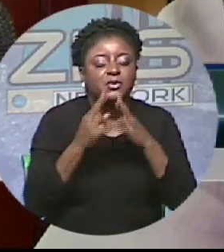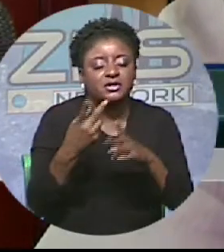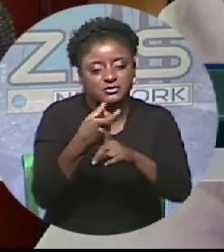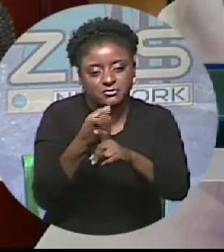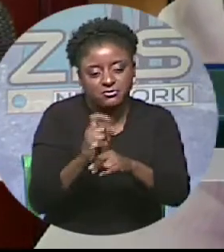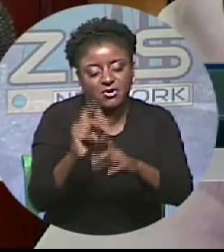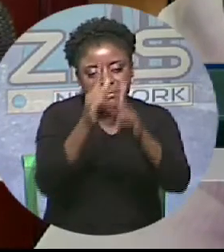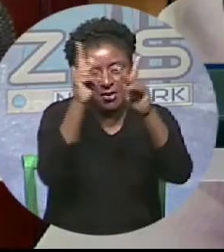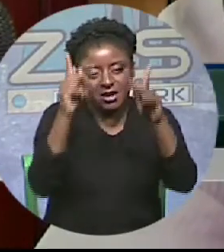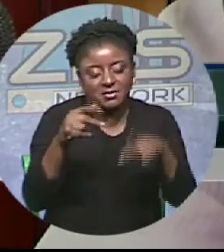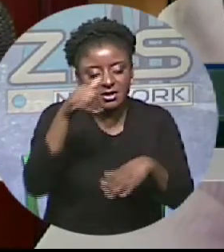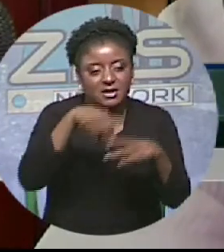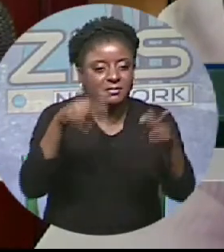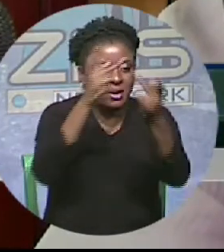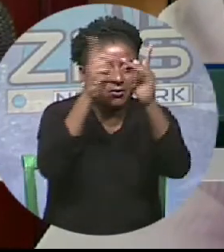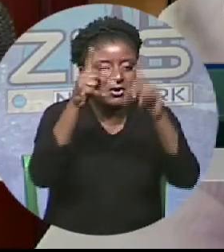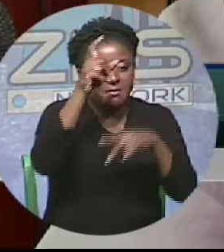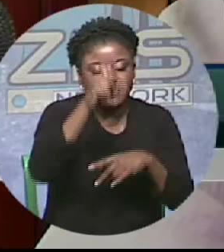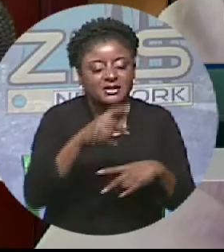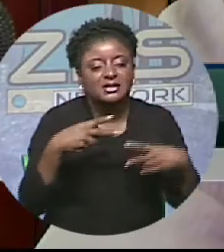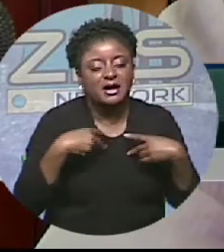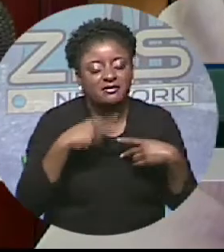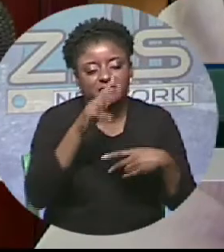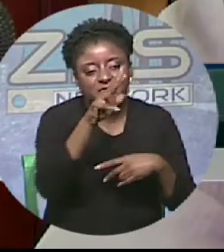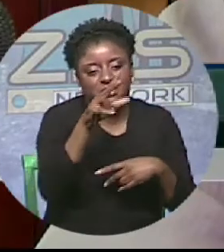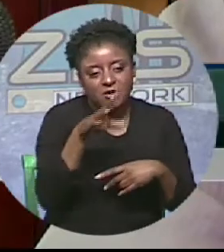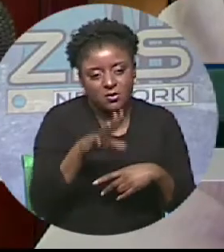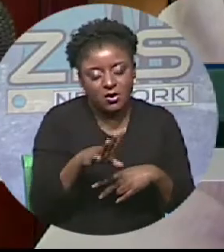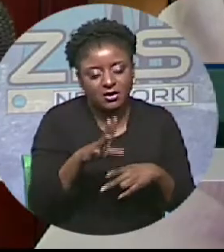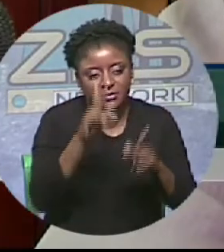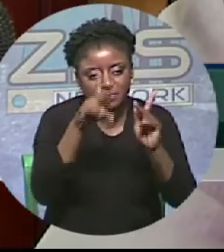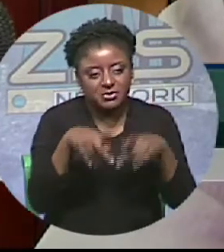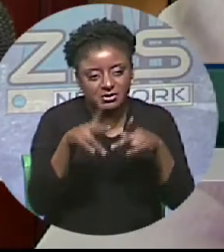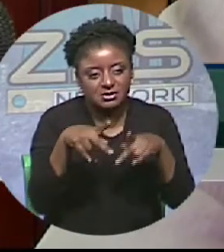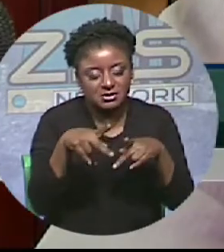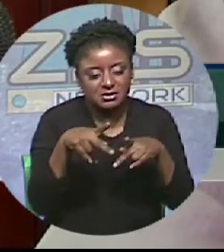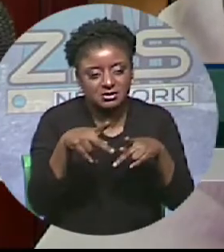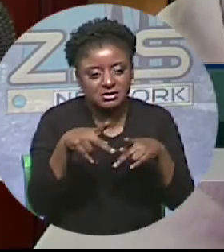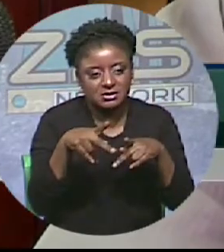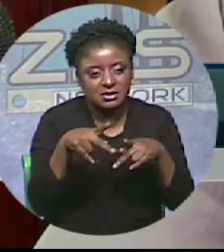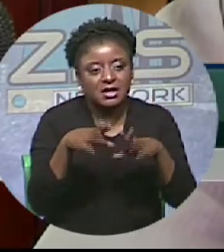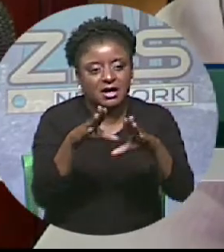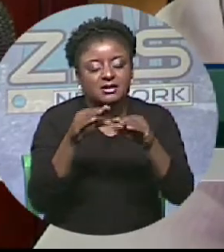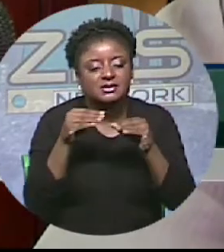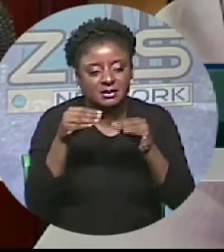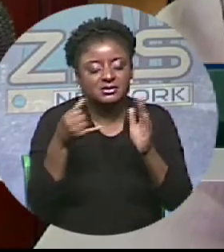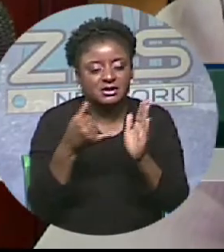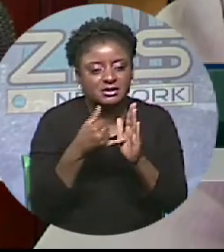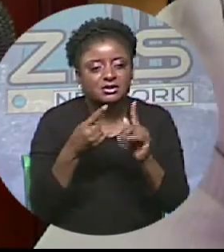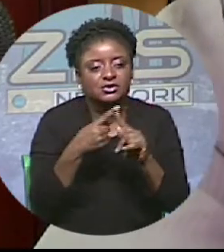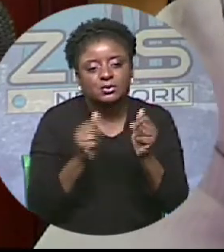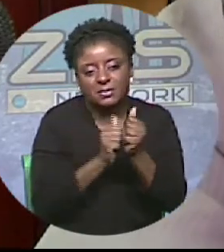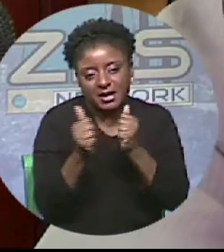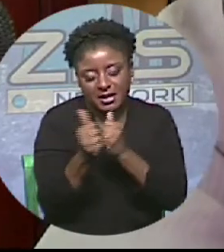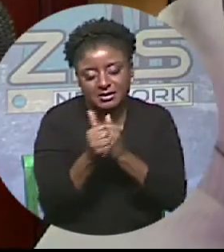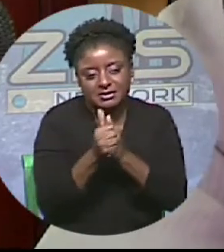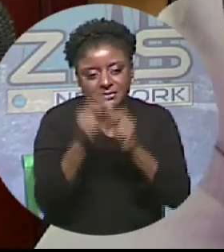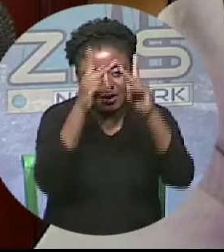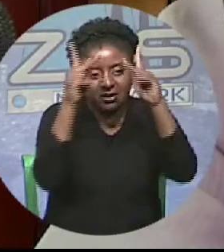in Parliament, you have to have a three-quarters majority in order for it to pass Parliament. Once it passes Parliament,